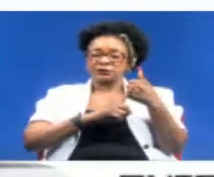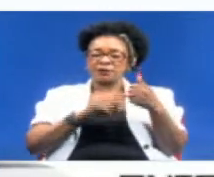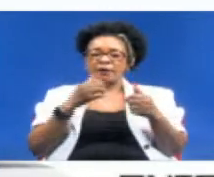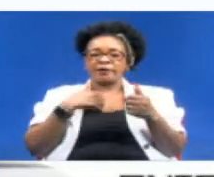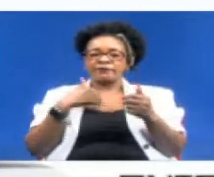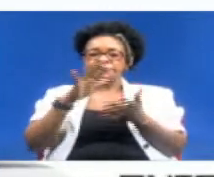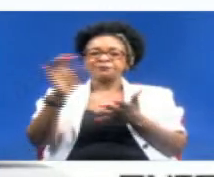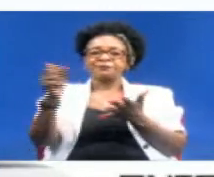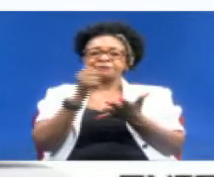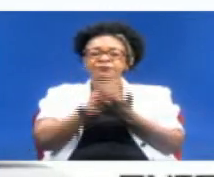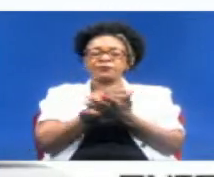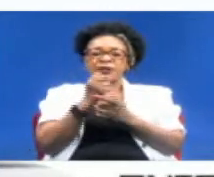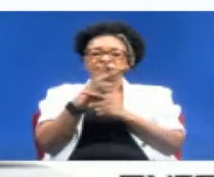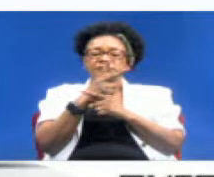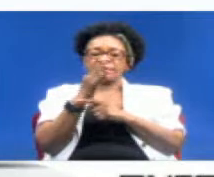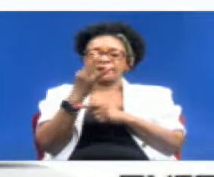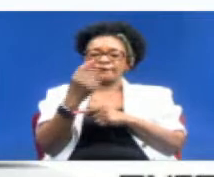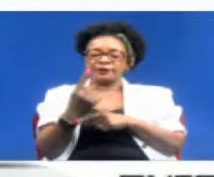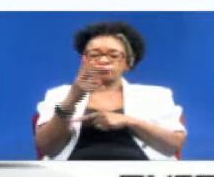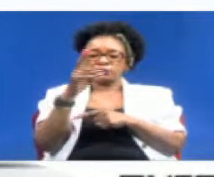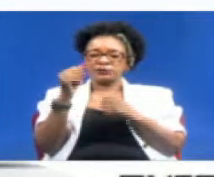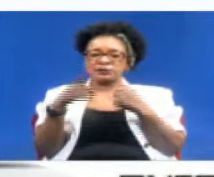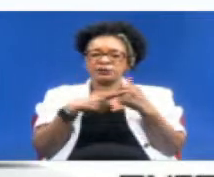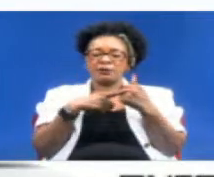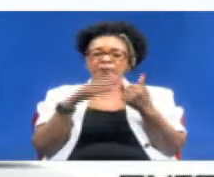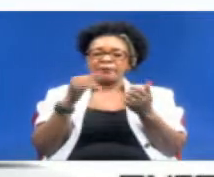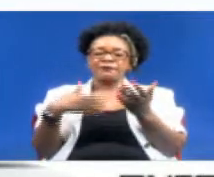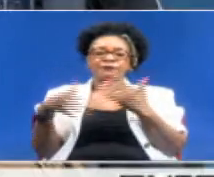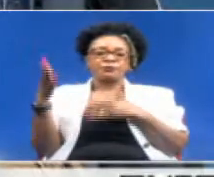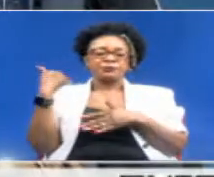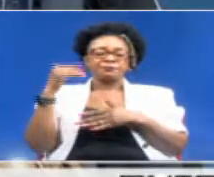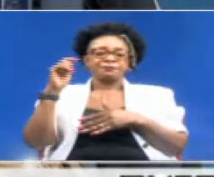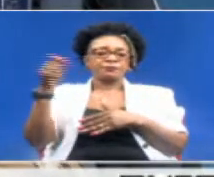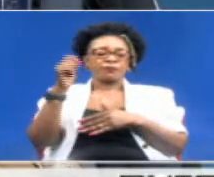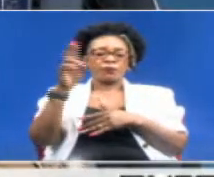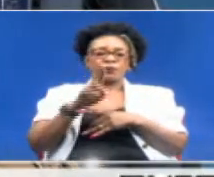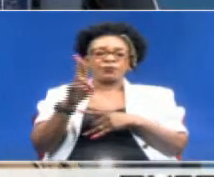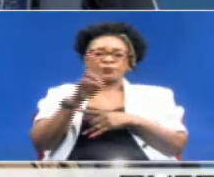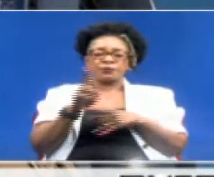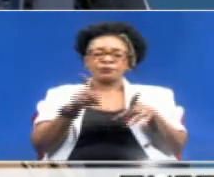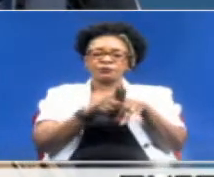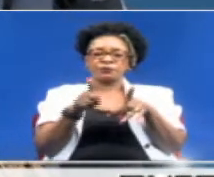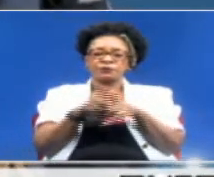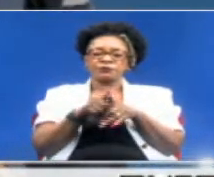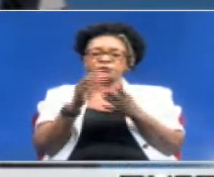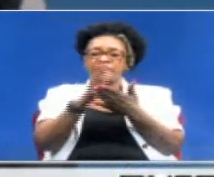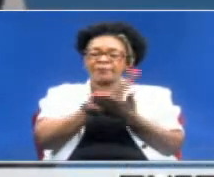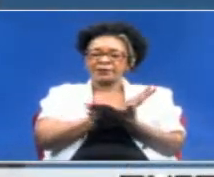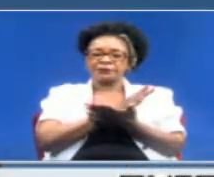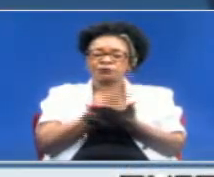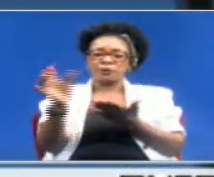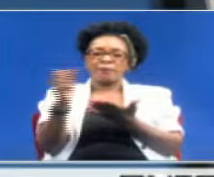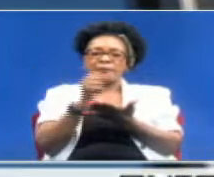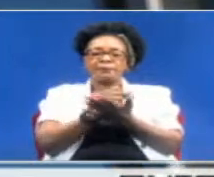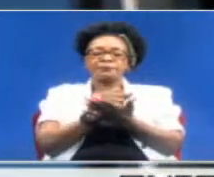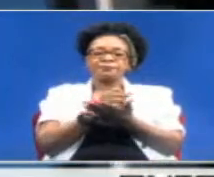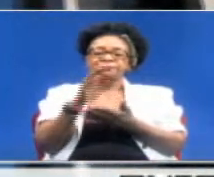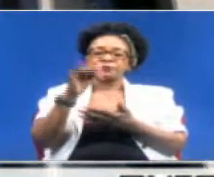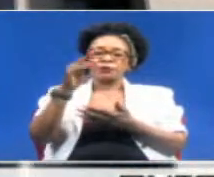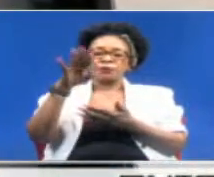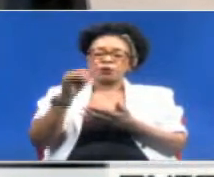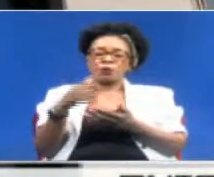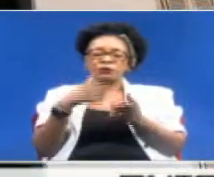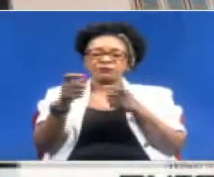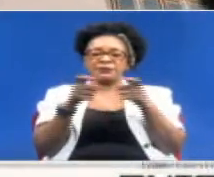on December 31, 2016 by former President Uhuru Kenyatta. Also prior to their appointment, Mulongo was the